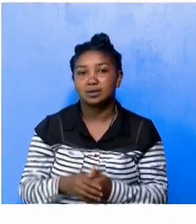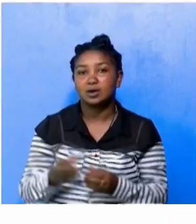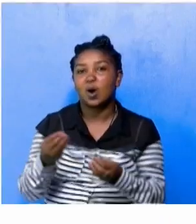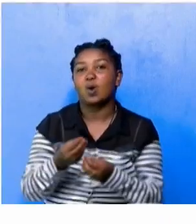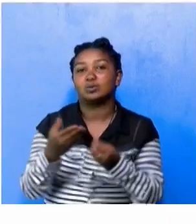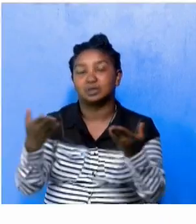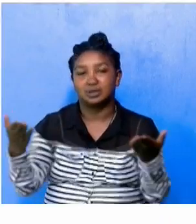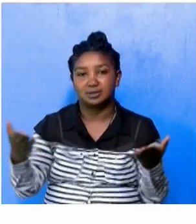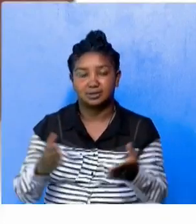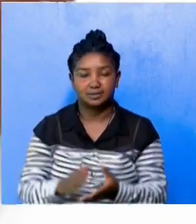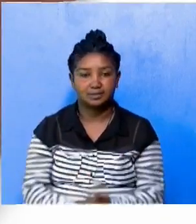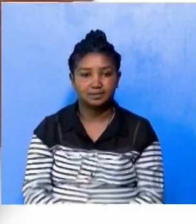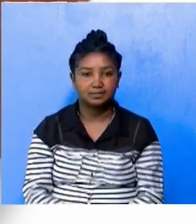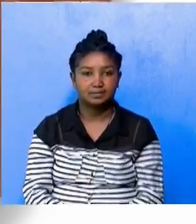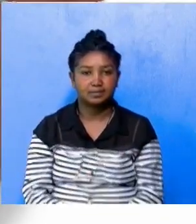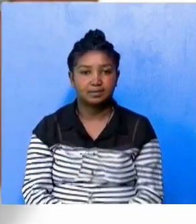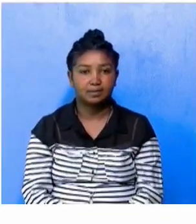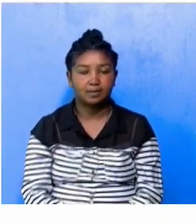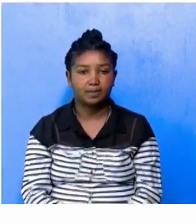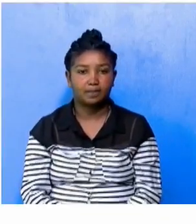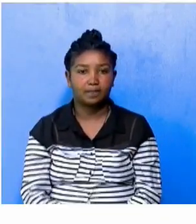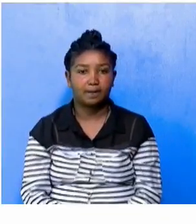object.